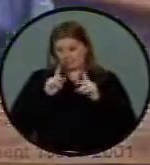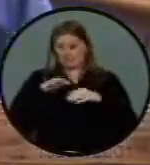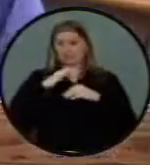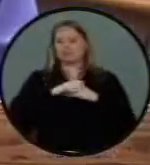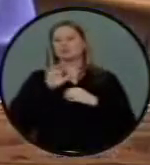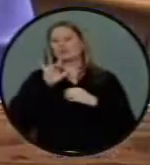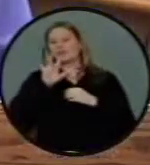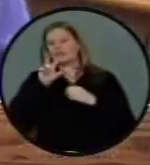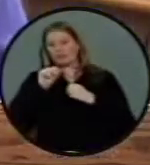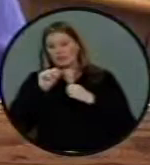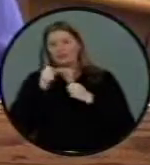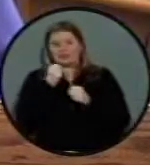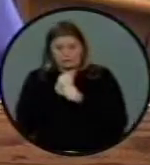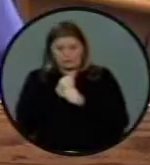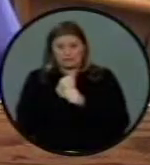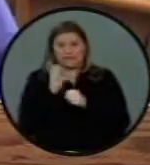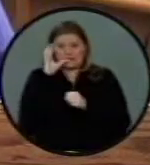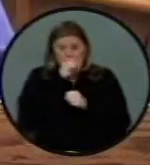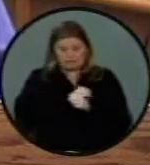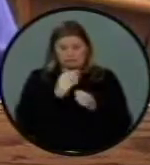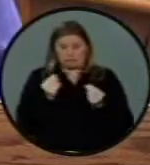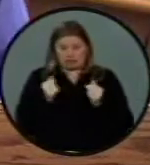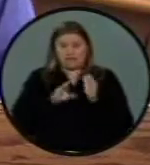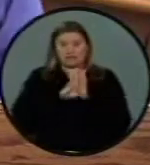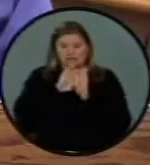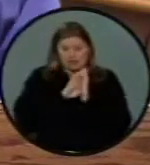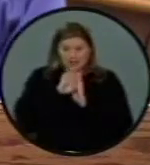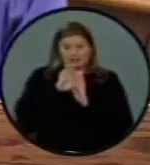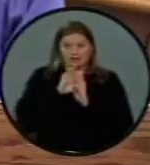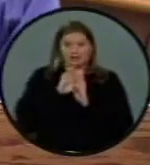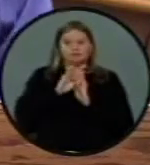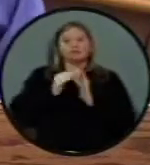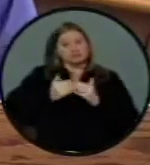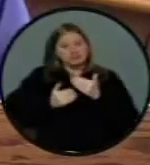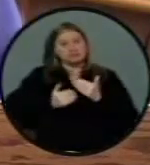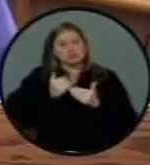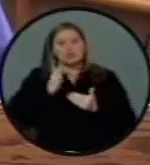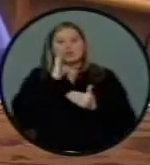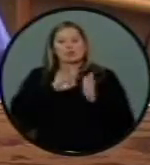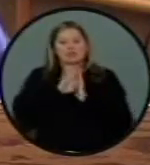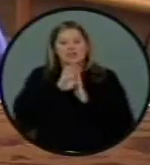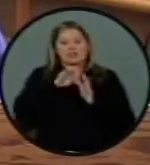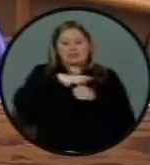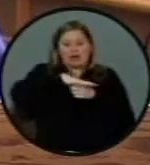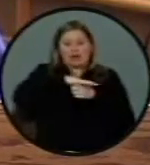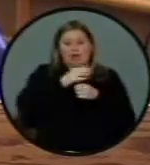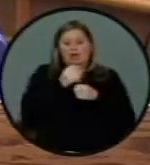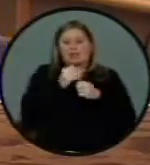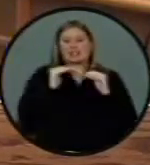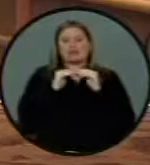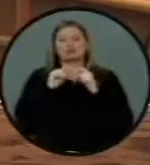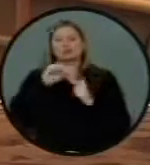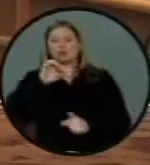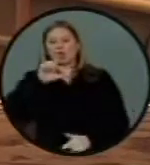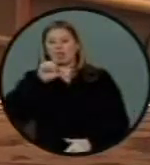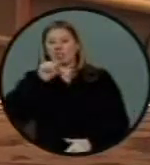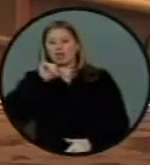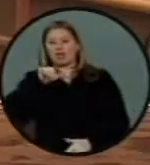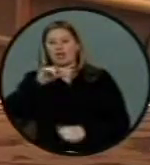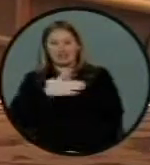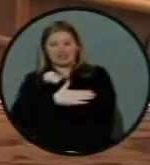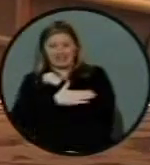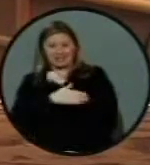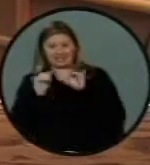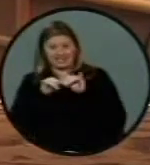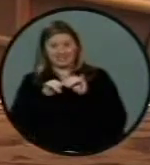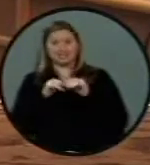30 years, and assuming conventional land use development patterns, we would develop an area of land approximately equal to Clay County in size, which is